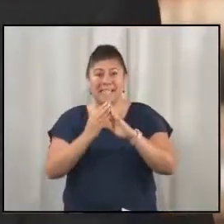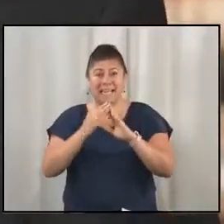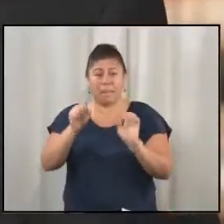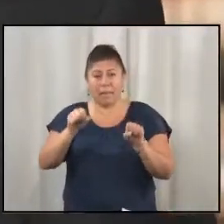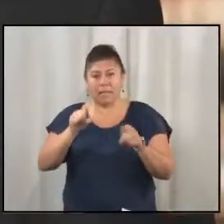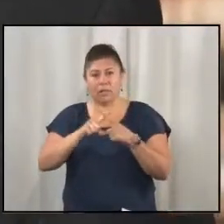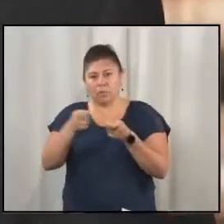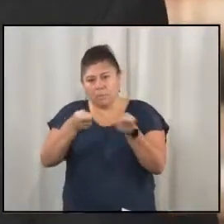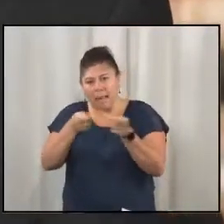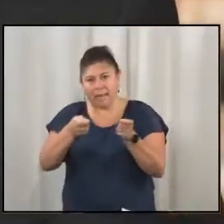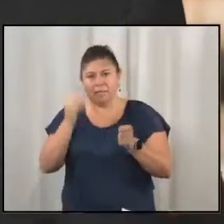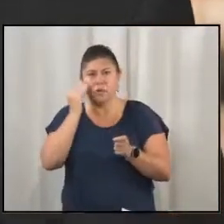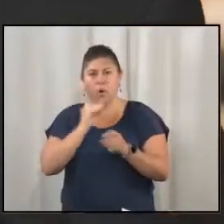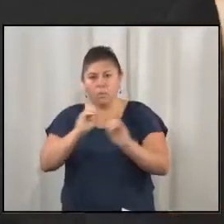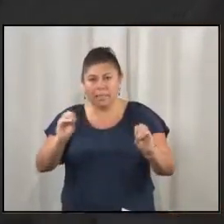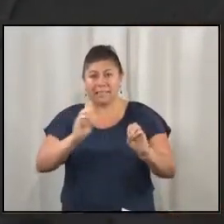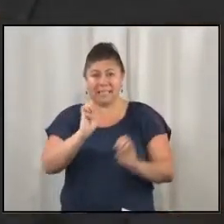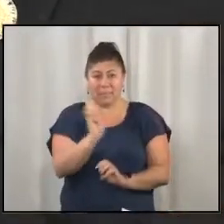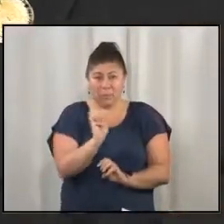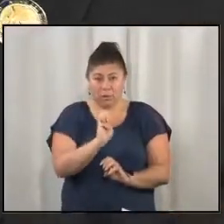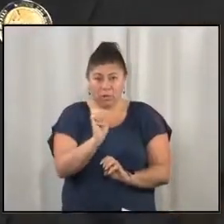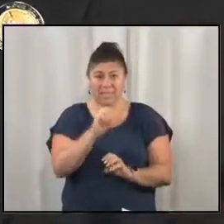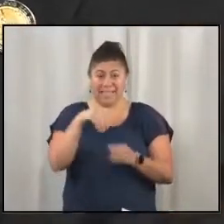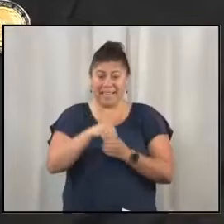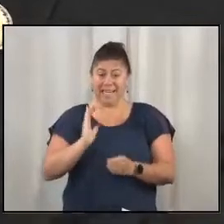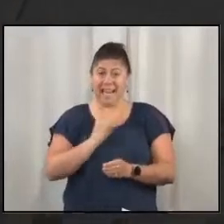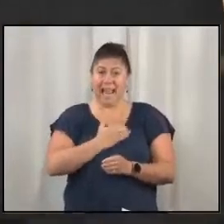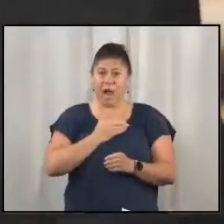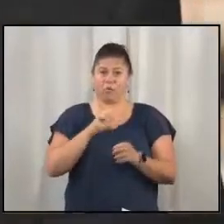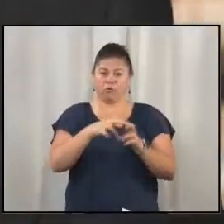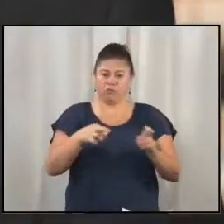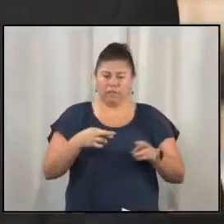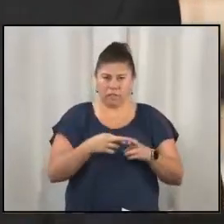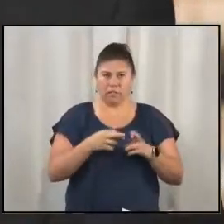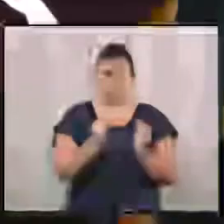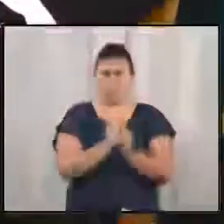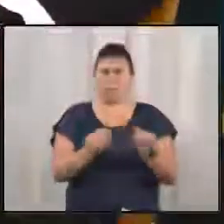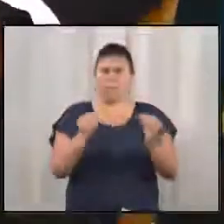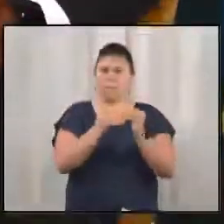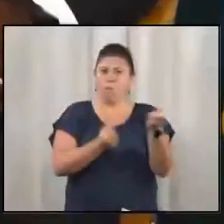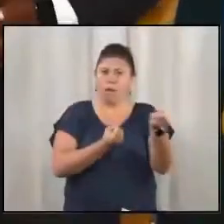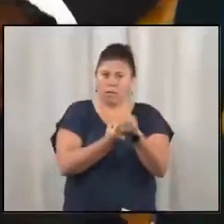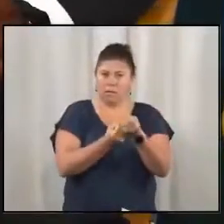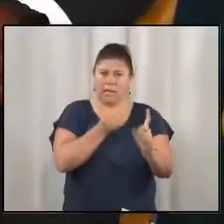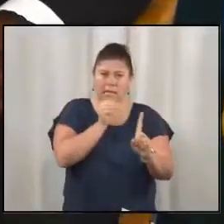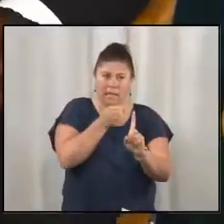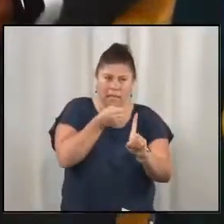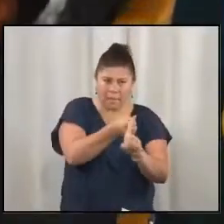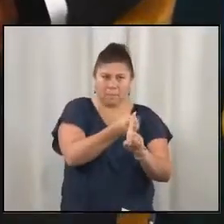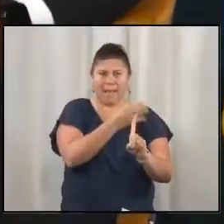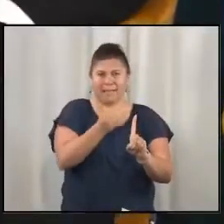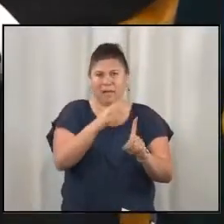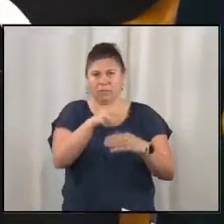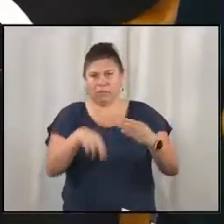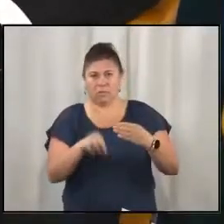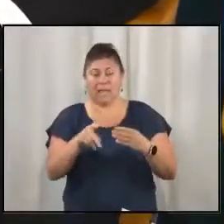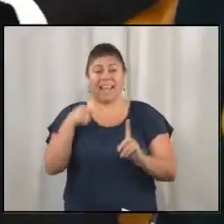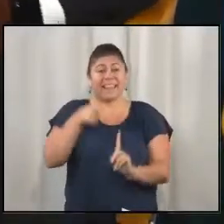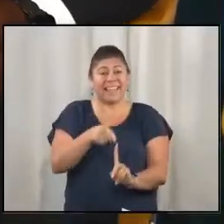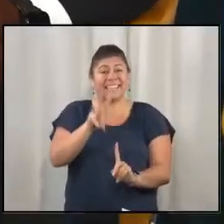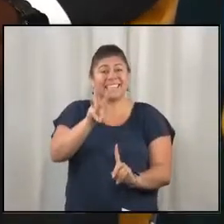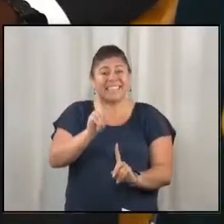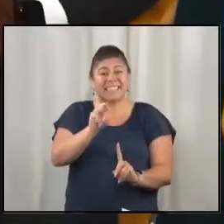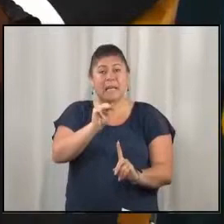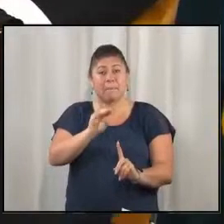manage our homelessness emergency in our region with greater impact and results. This budget provides $60 million